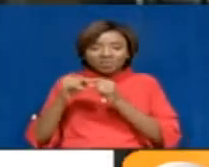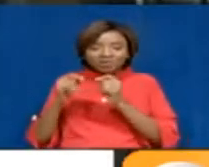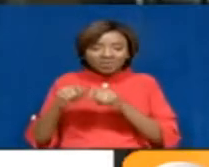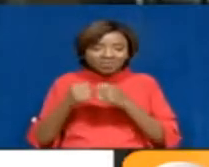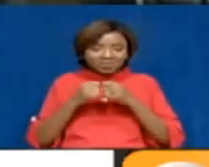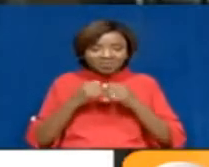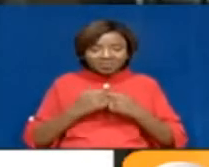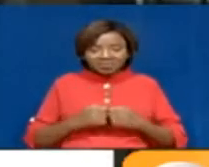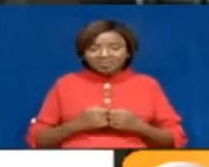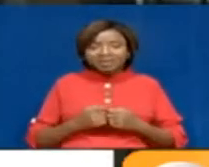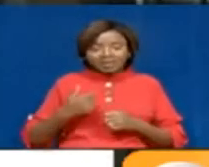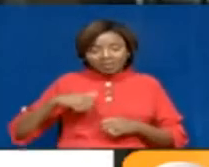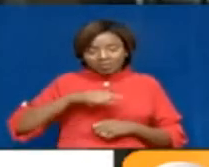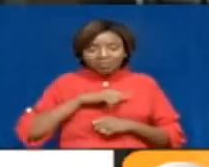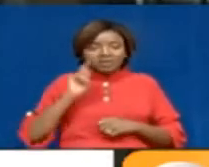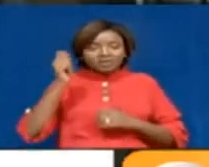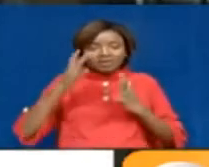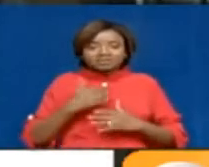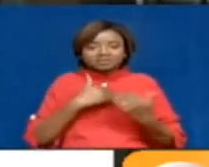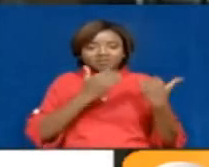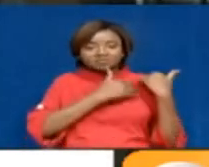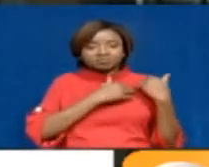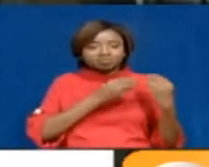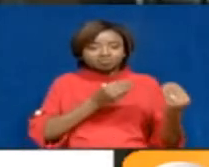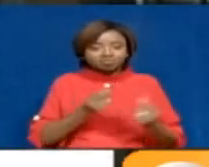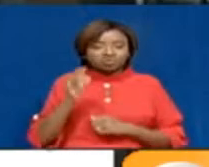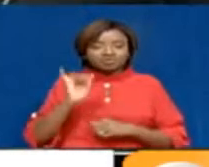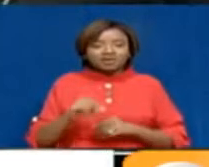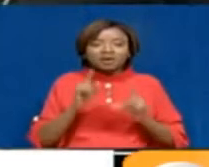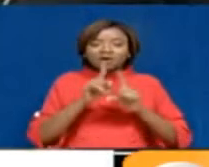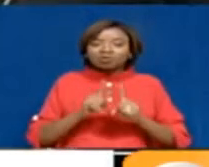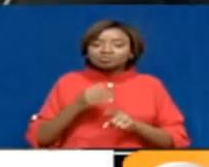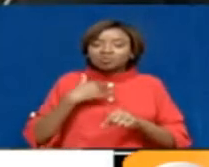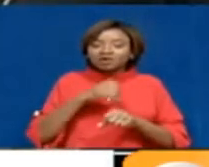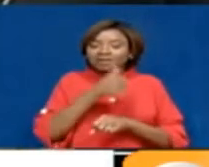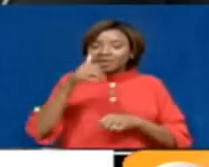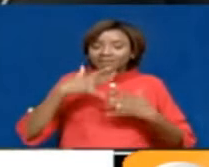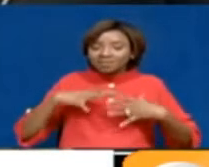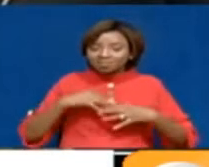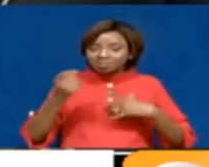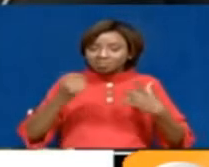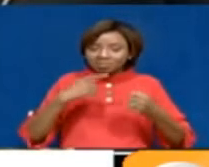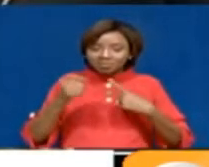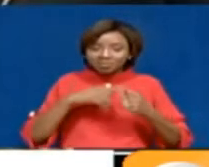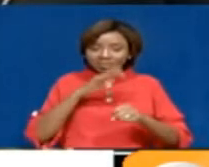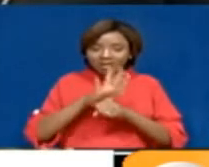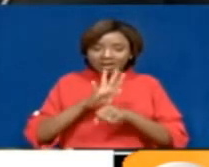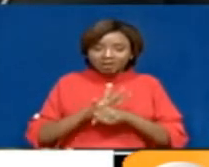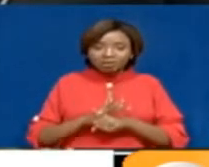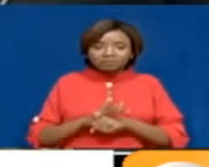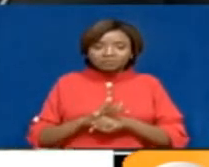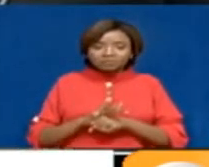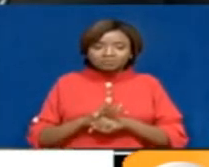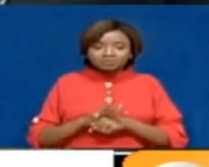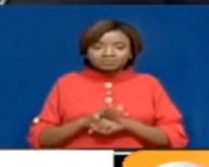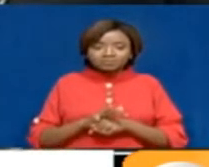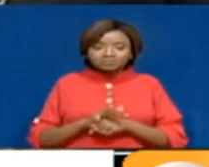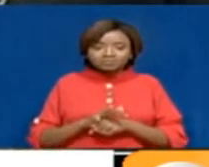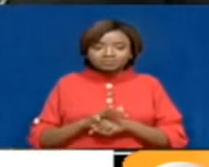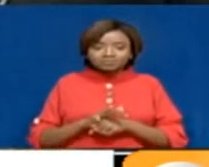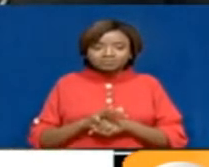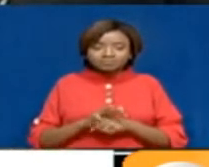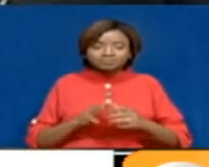it's for us Kenyans to prove them wrong. Okay. Archbishop, there are so many questions coming through for you. Let me try and squeeze in a few of them because you only have about 5 minutes